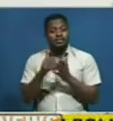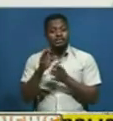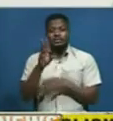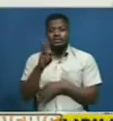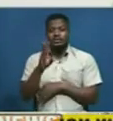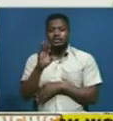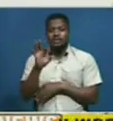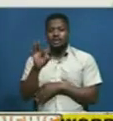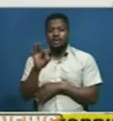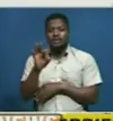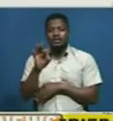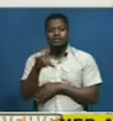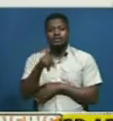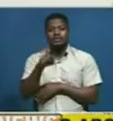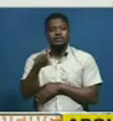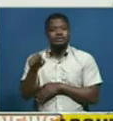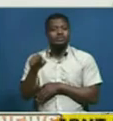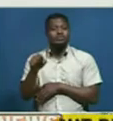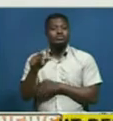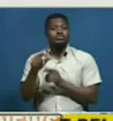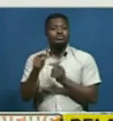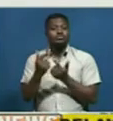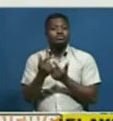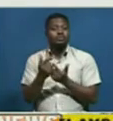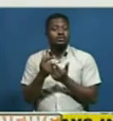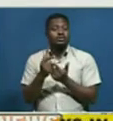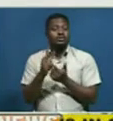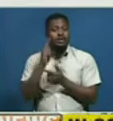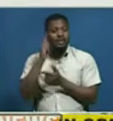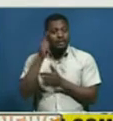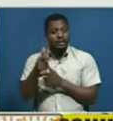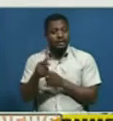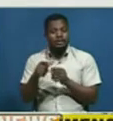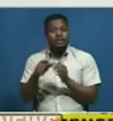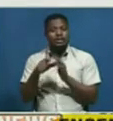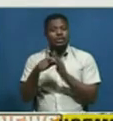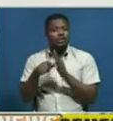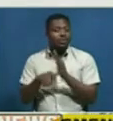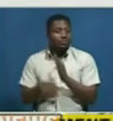1,069 formats. Hitherto, it was very low.